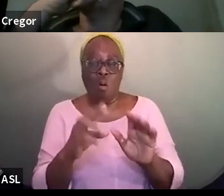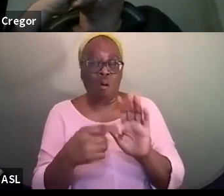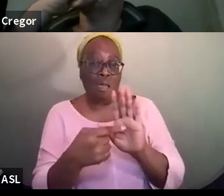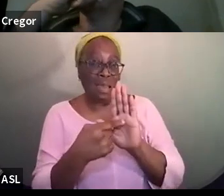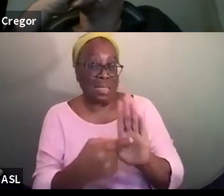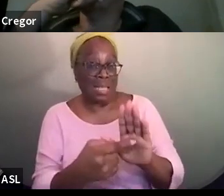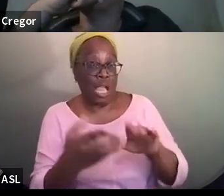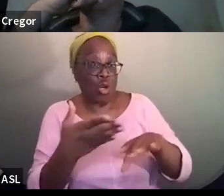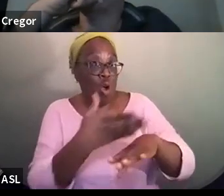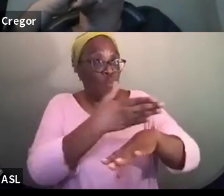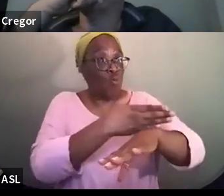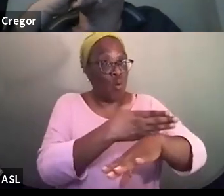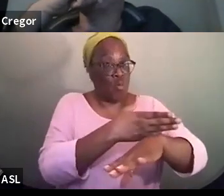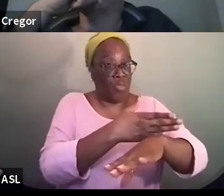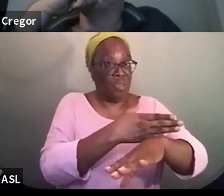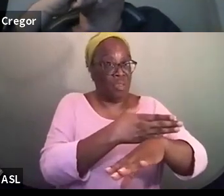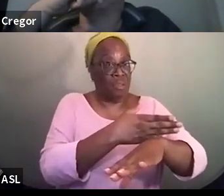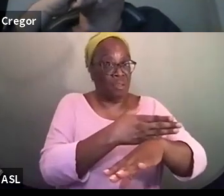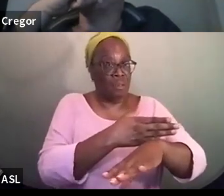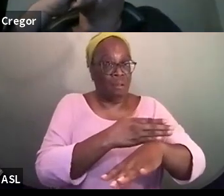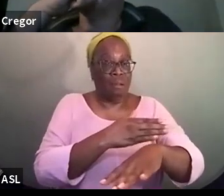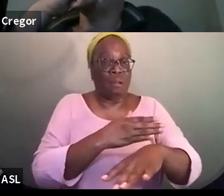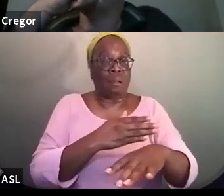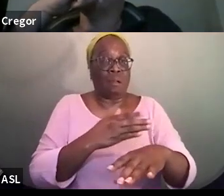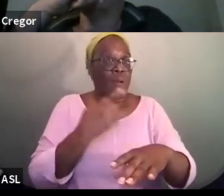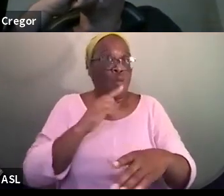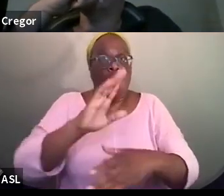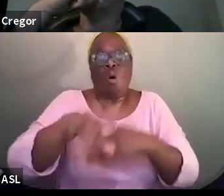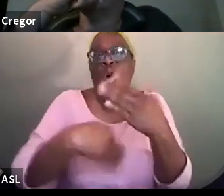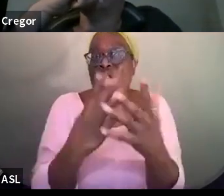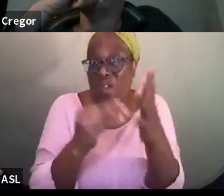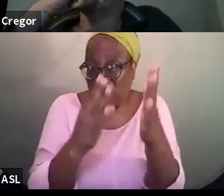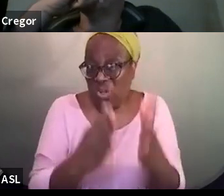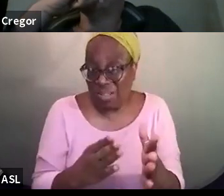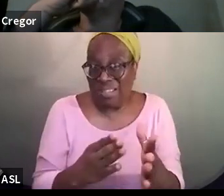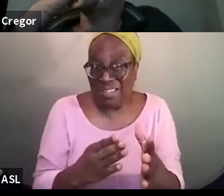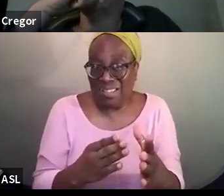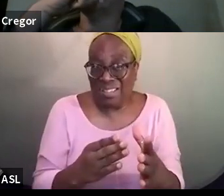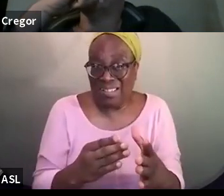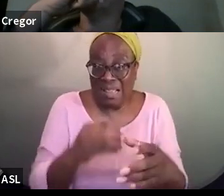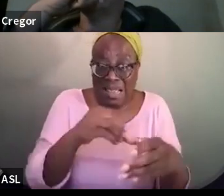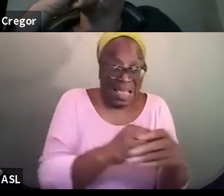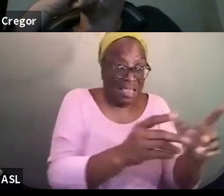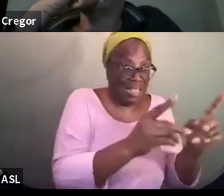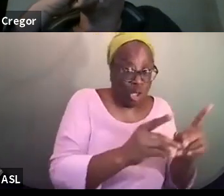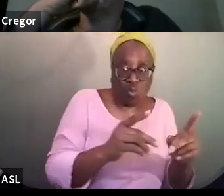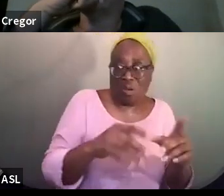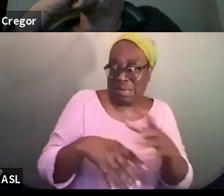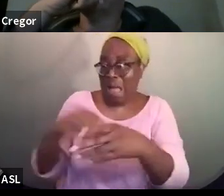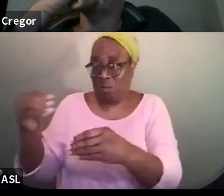growth, that all of our students, including the ones outside of the district, can appeal to,